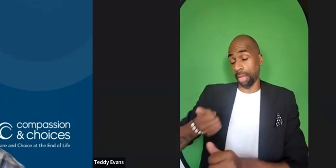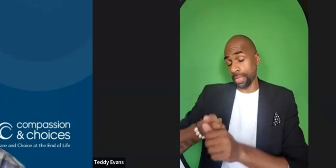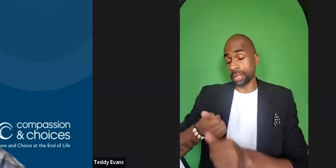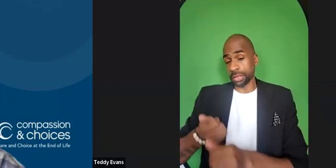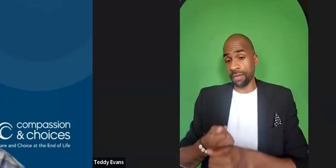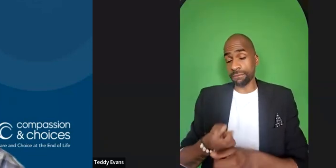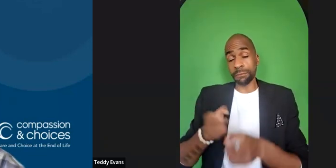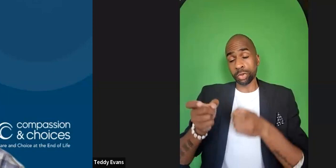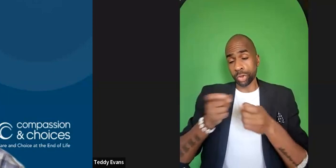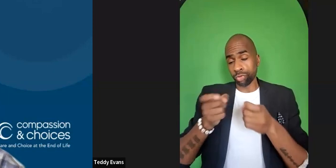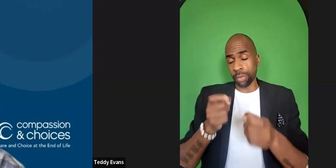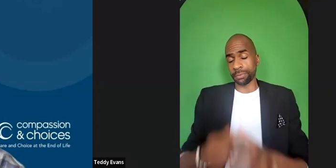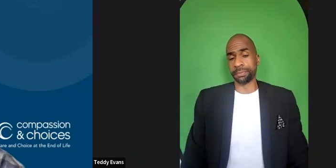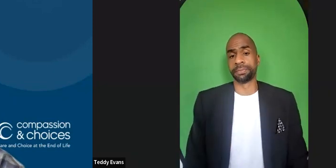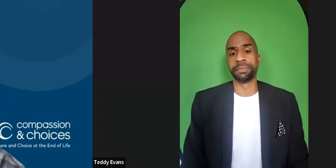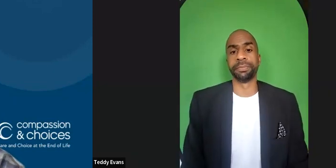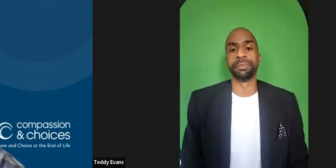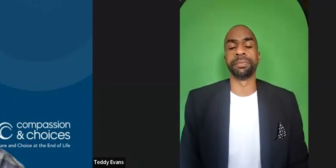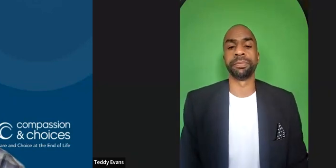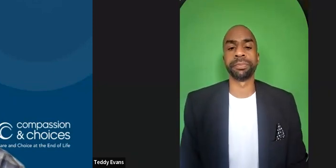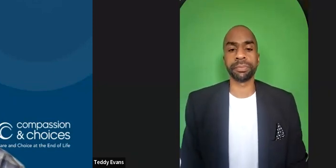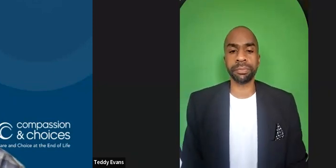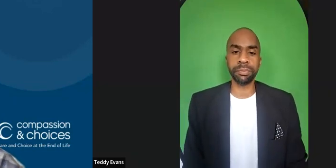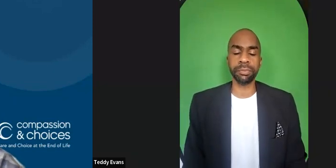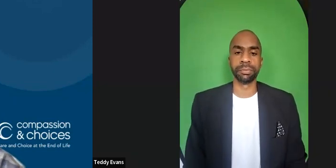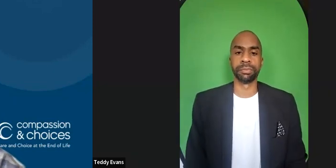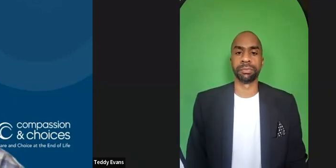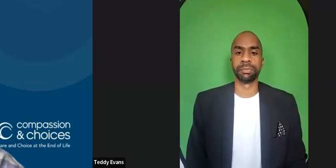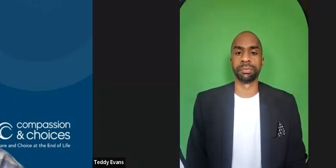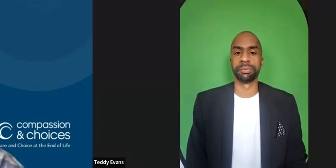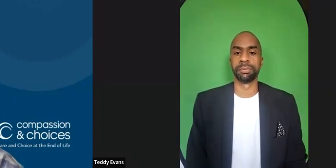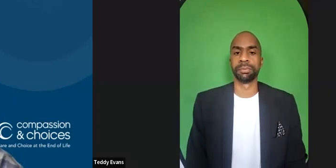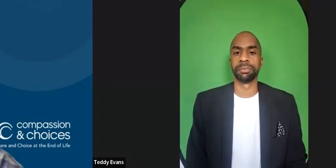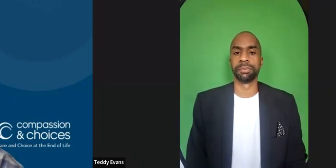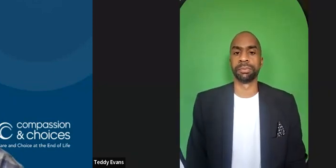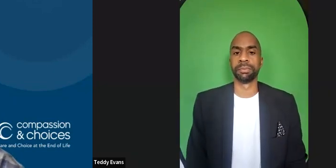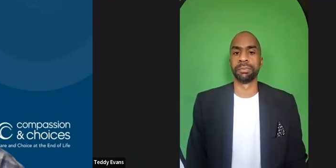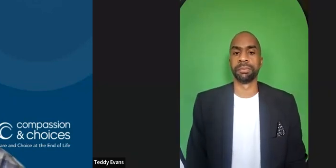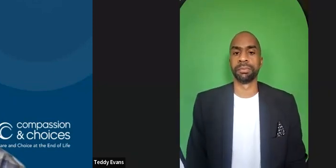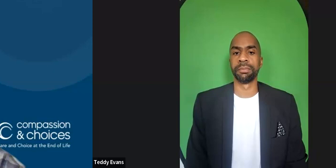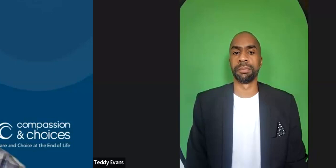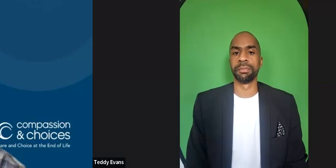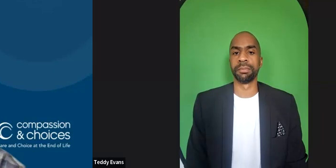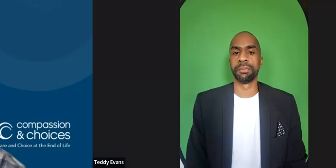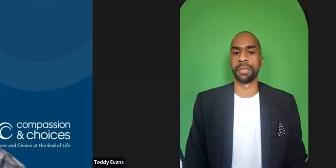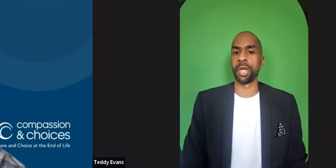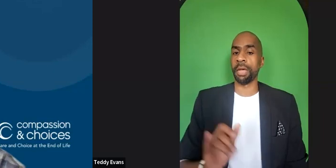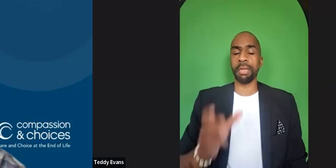control. But yes, the whole concept of getting this medicine is not